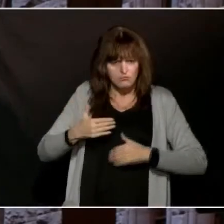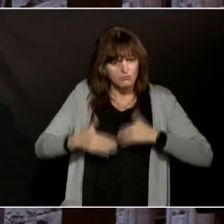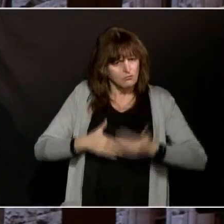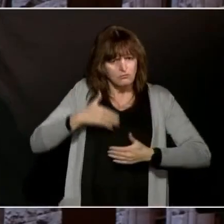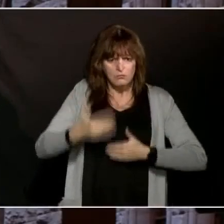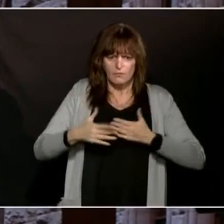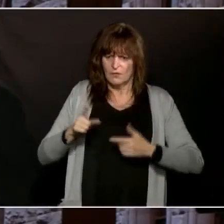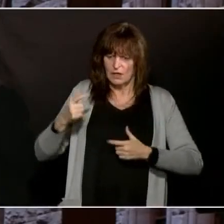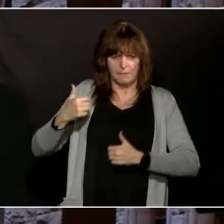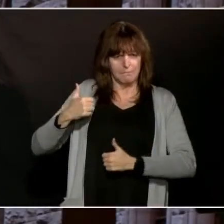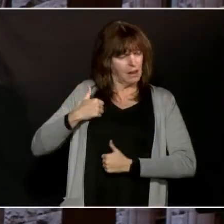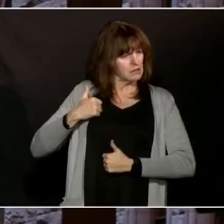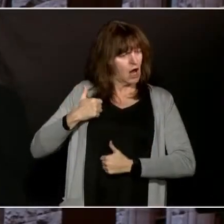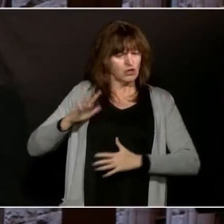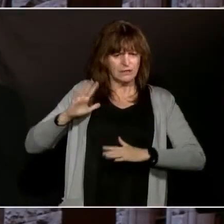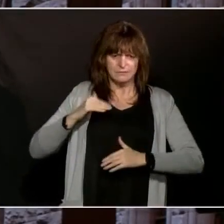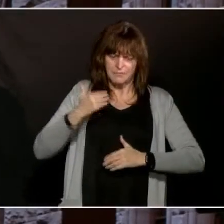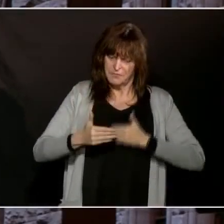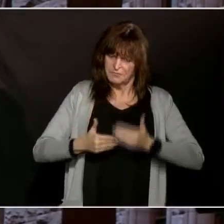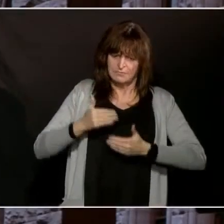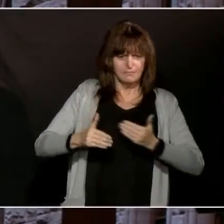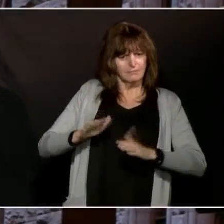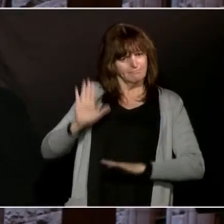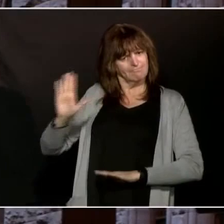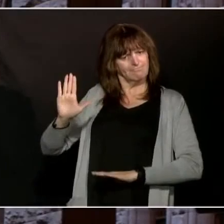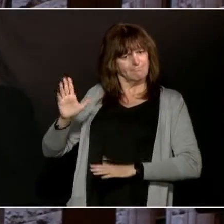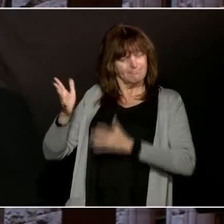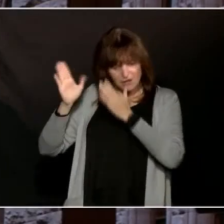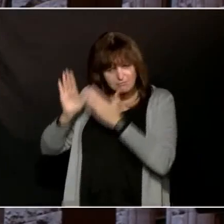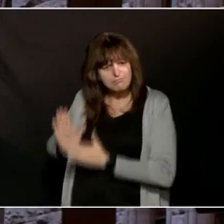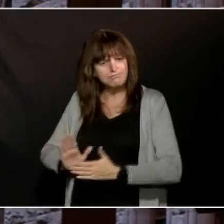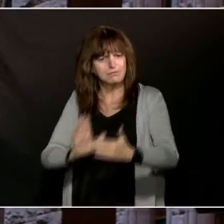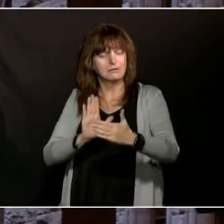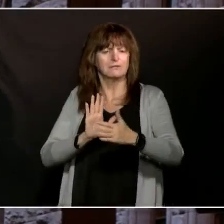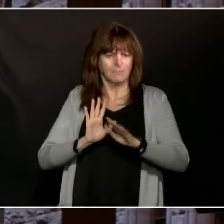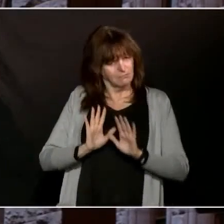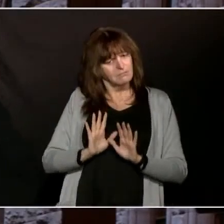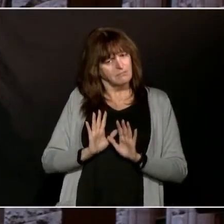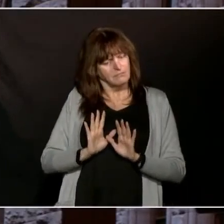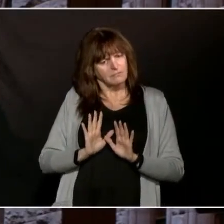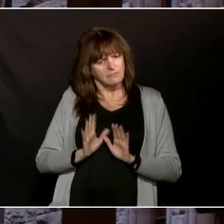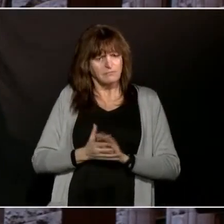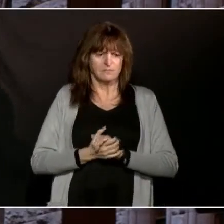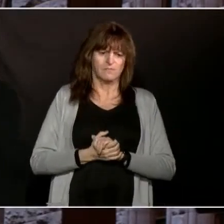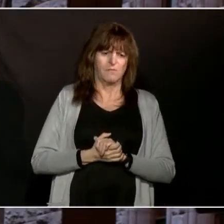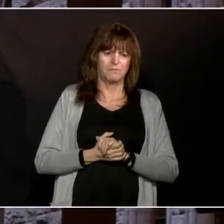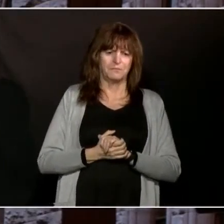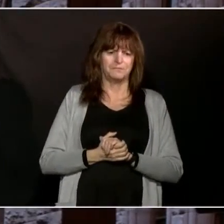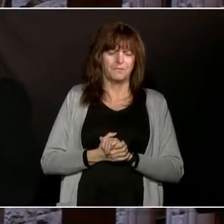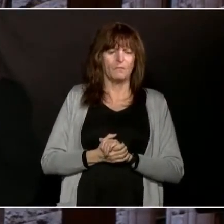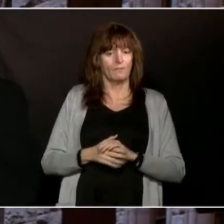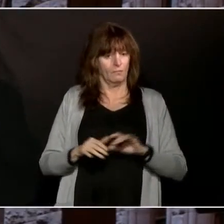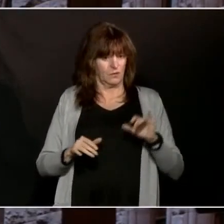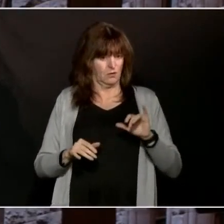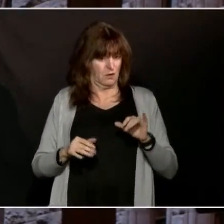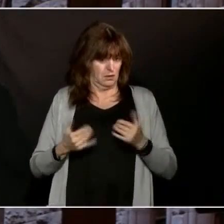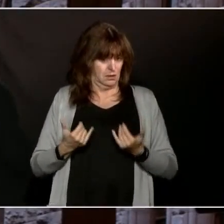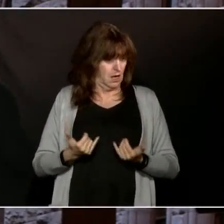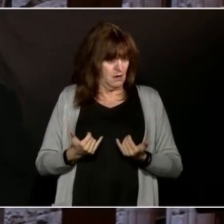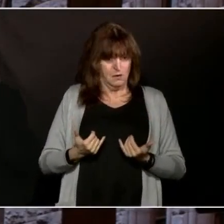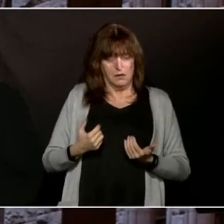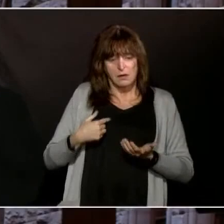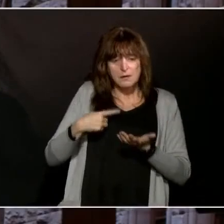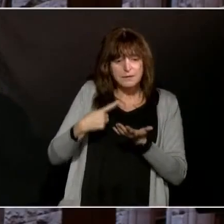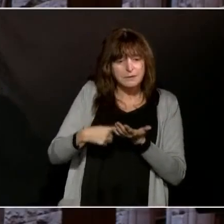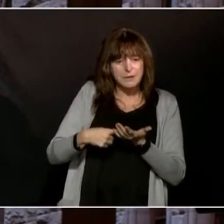to General Hillier, and get this back on track. We have also our variants, and that's what we're going to talk about now. We have